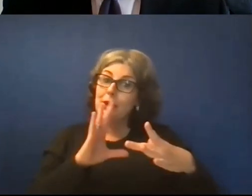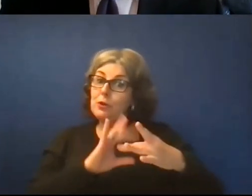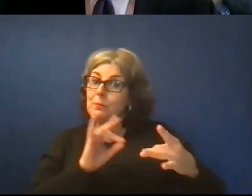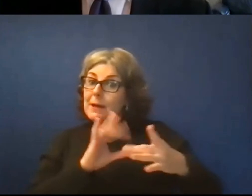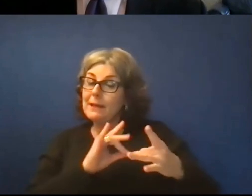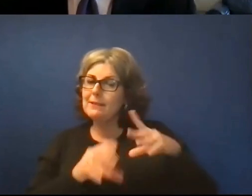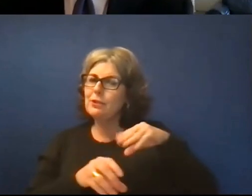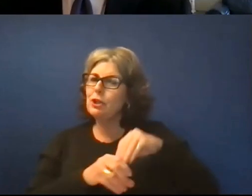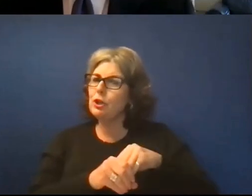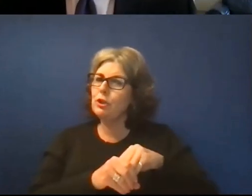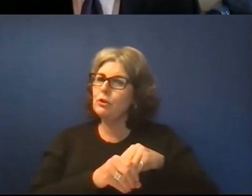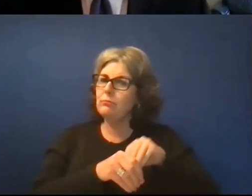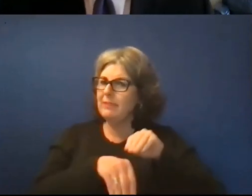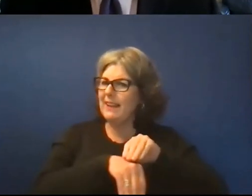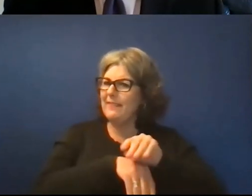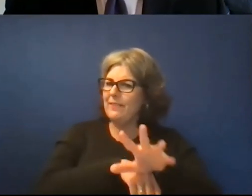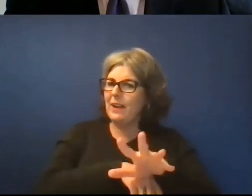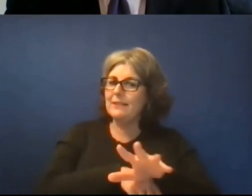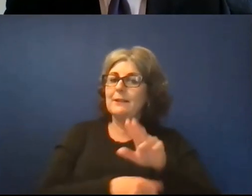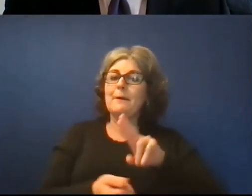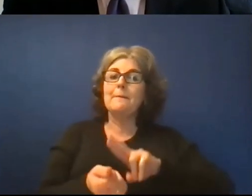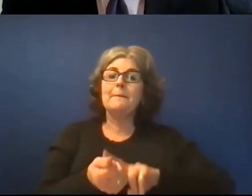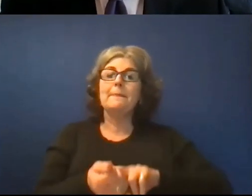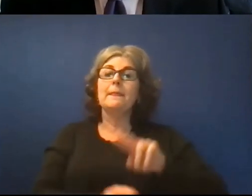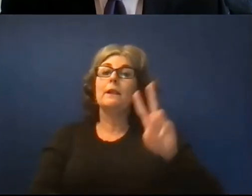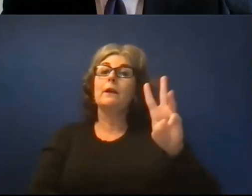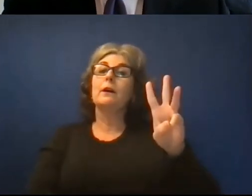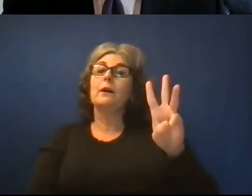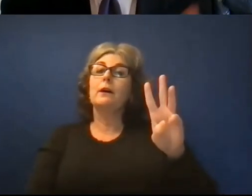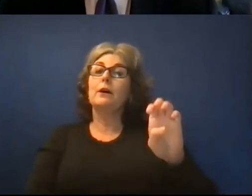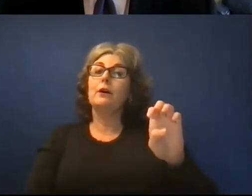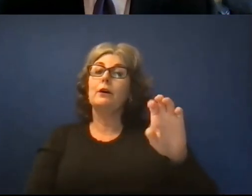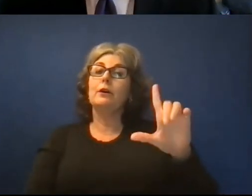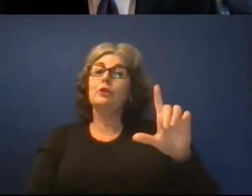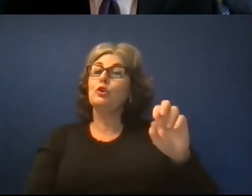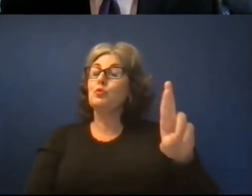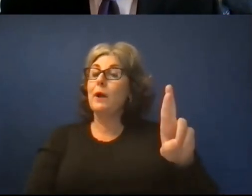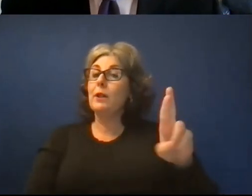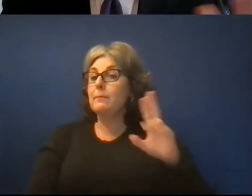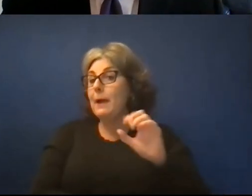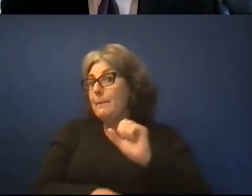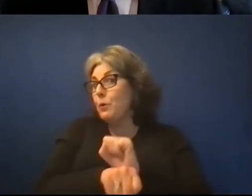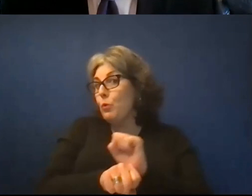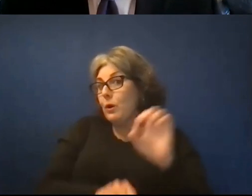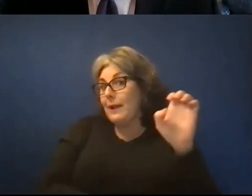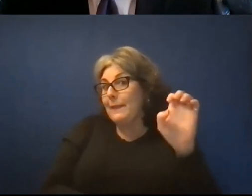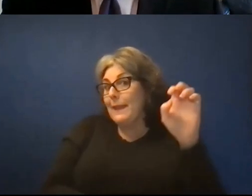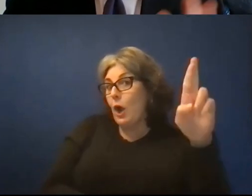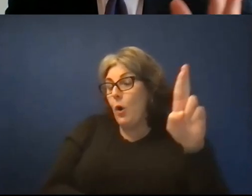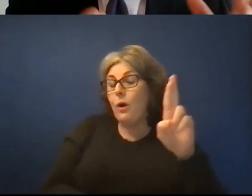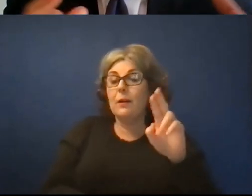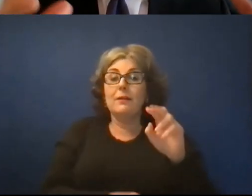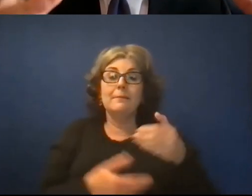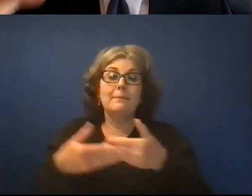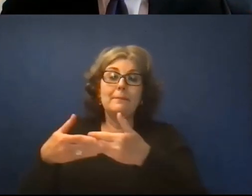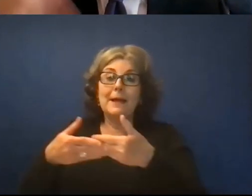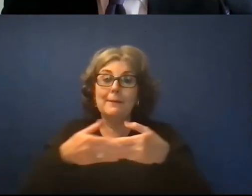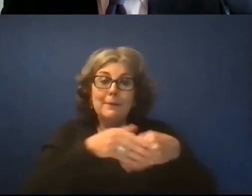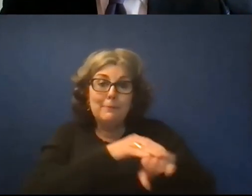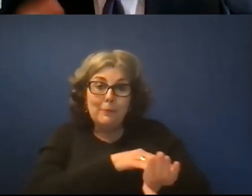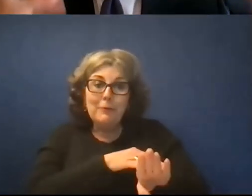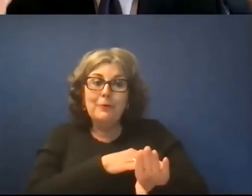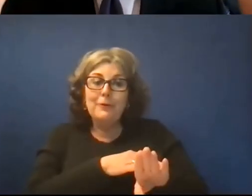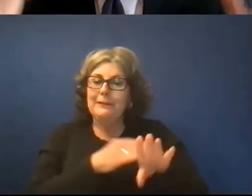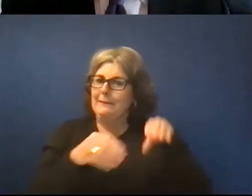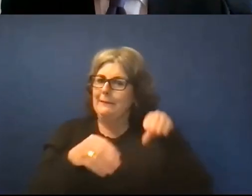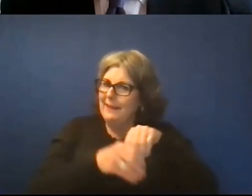include advice like that. Nurse Weller, what would you say to students? Maybe they want to work in the ER, labor and delivery. You know, they want to be like in